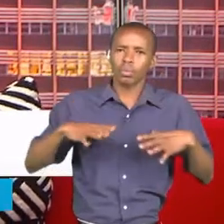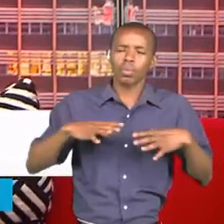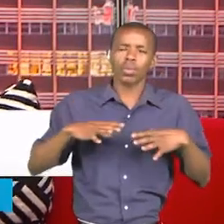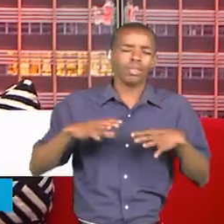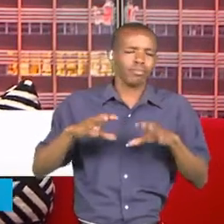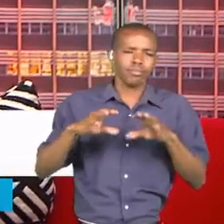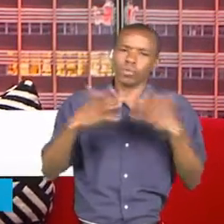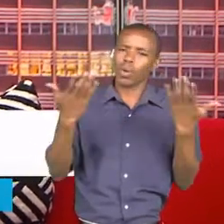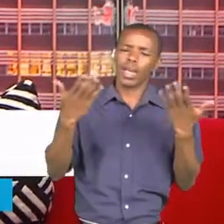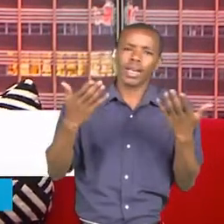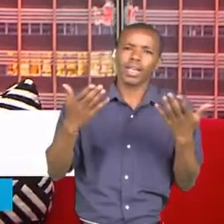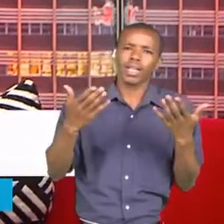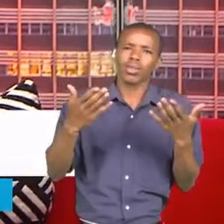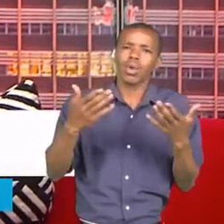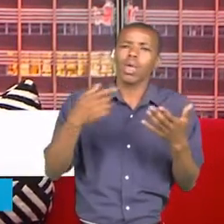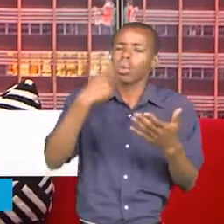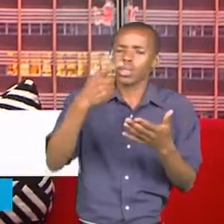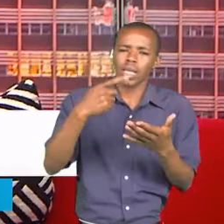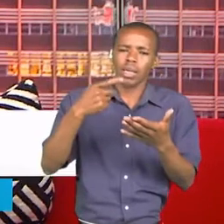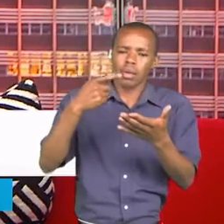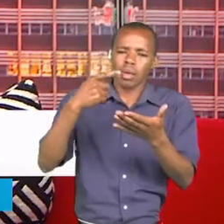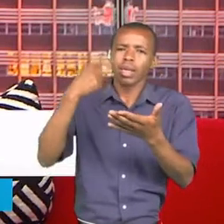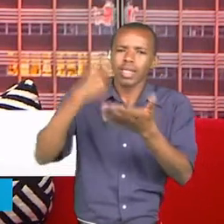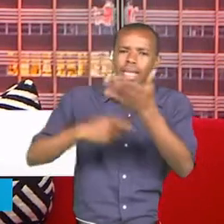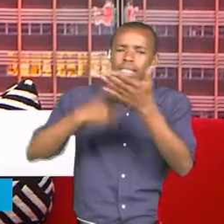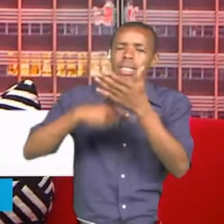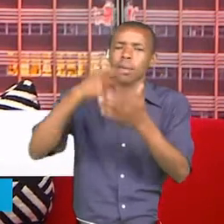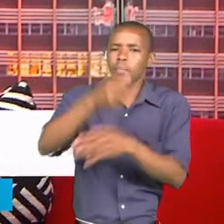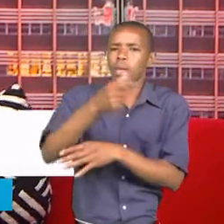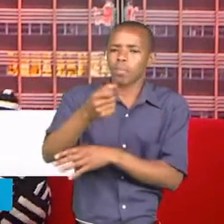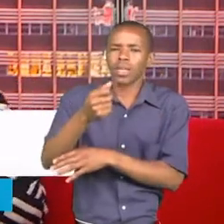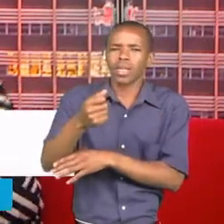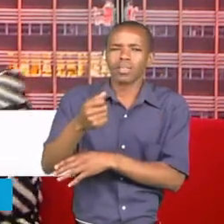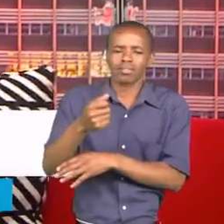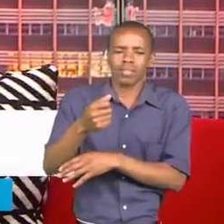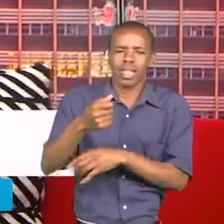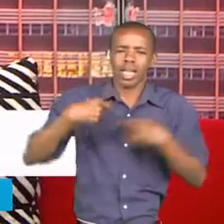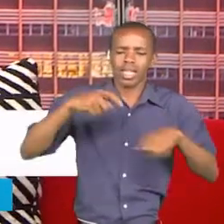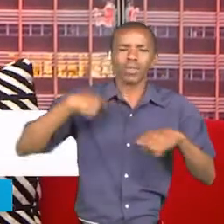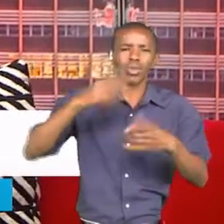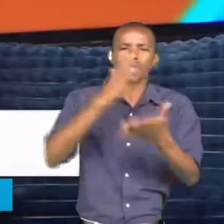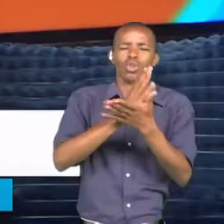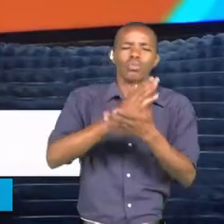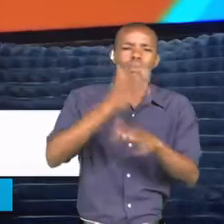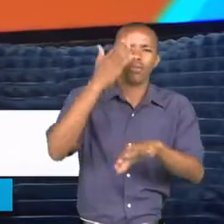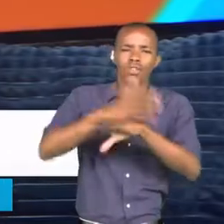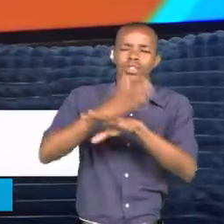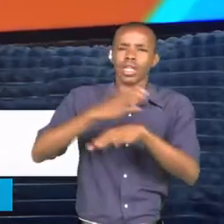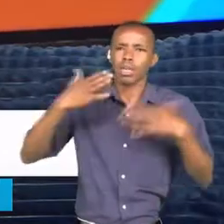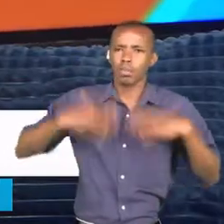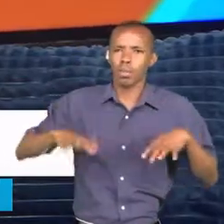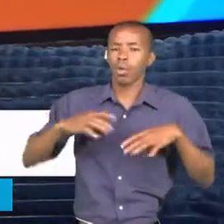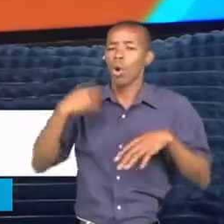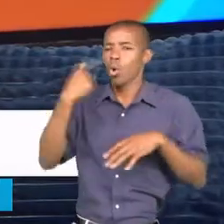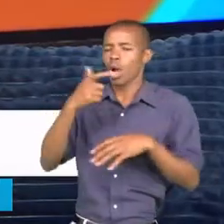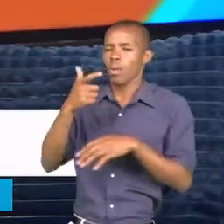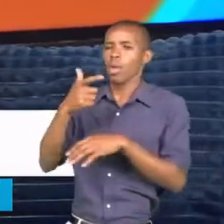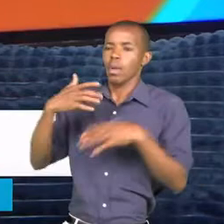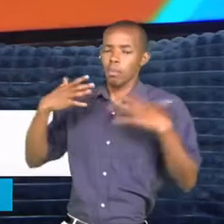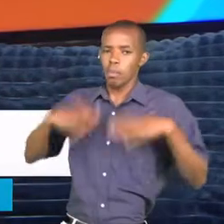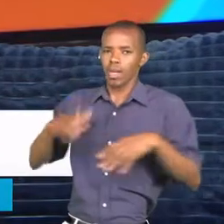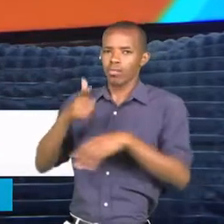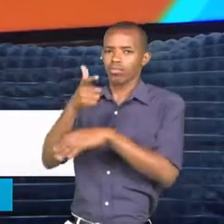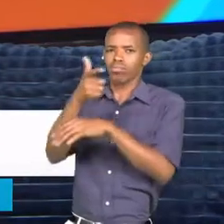help people. Yeah, yeah, don't sure. say you paid taxes. You know, let's stop lying to people here. Interesting. And of course, those guys who carry their cameras to